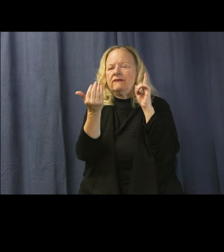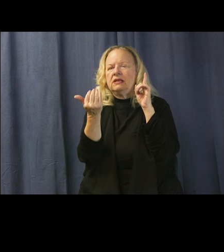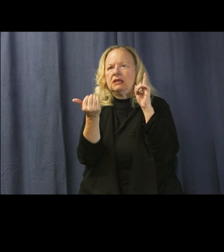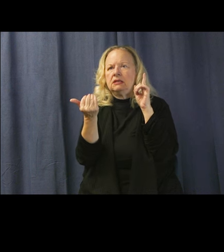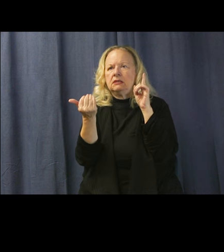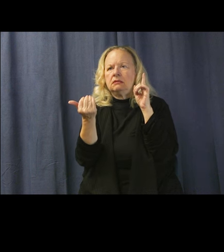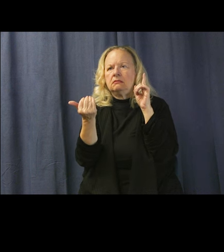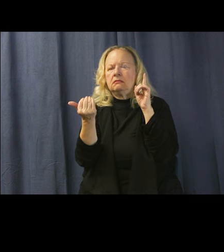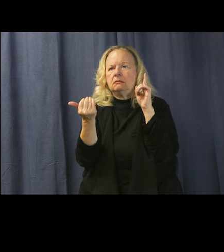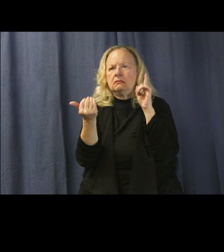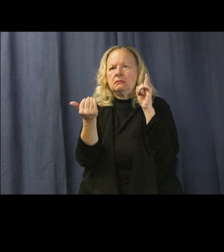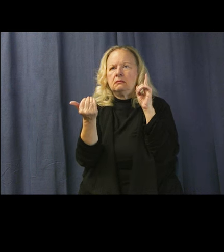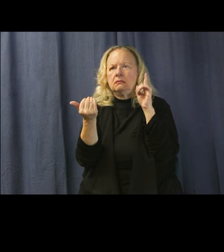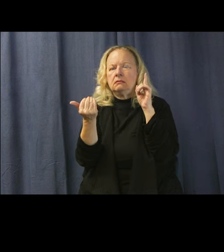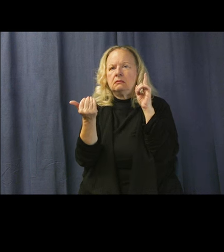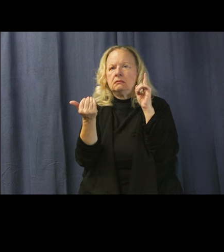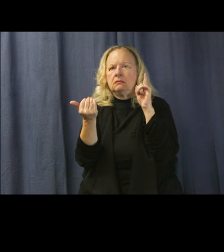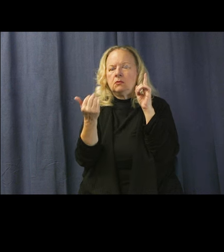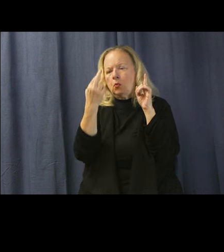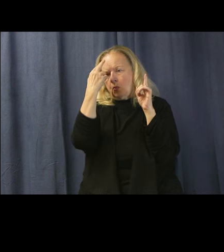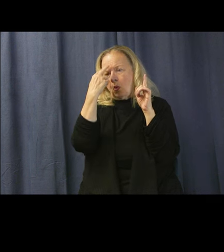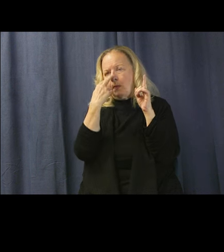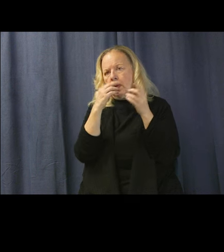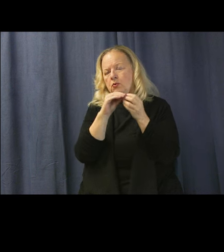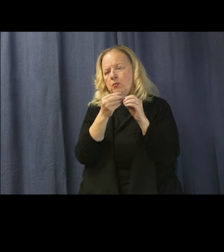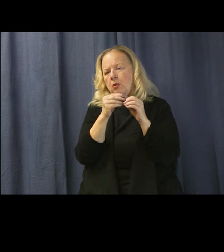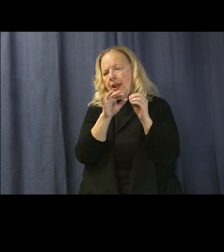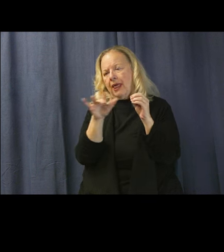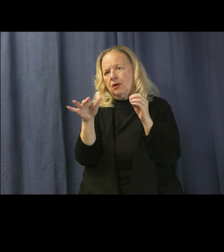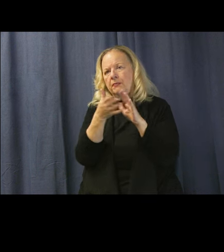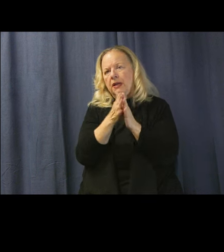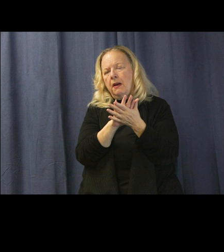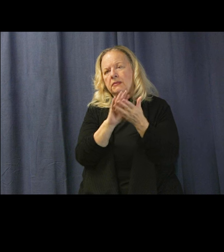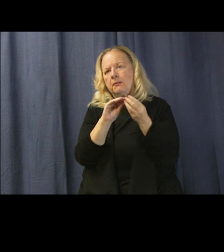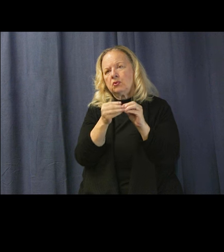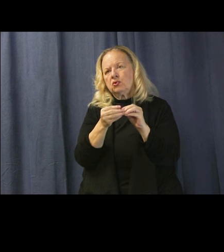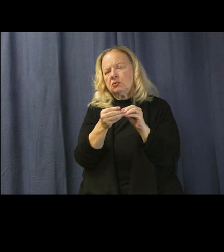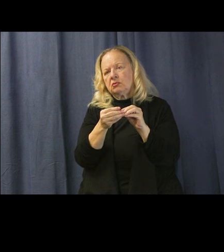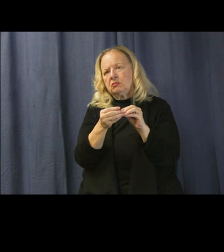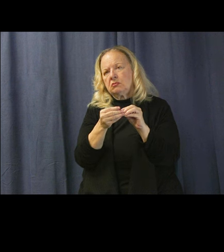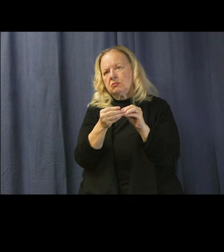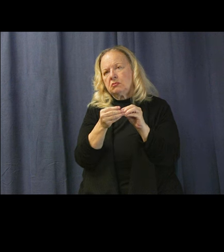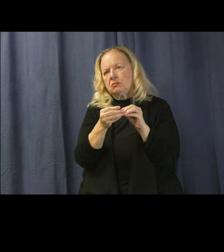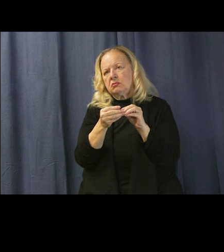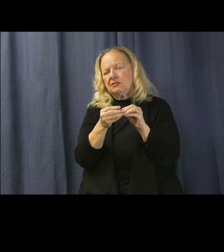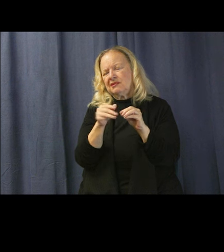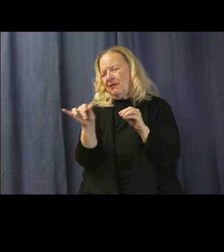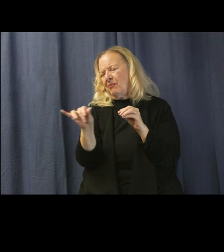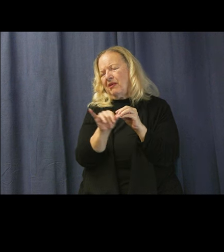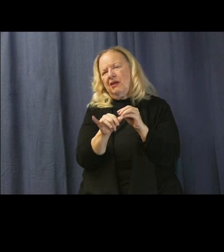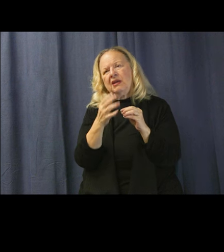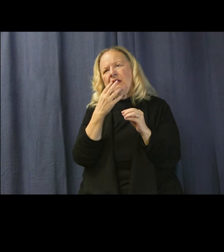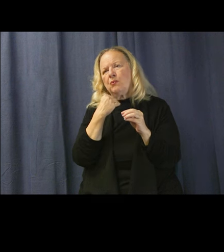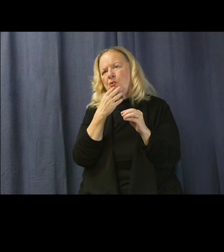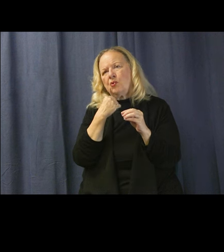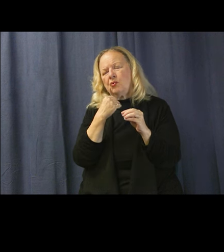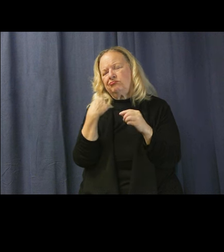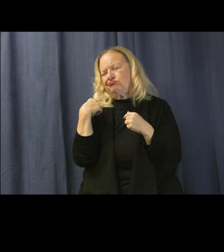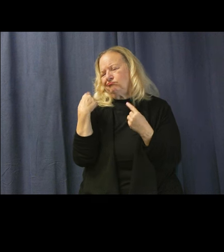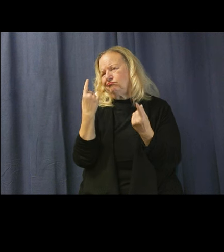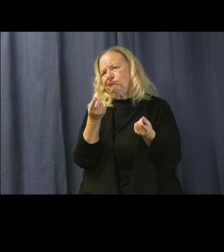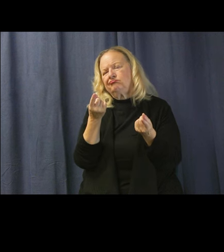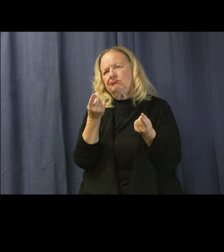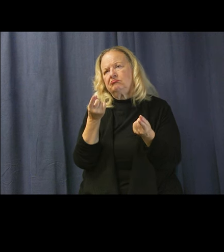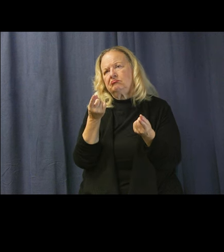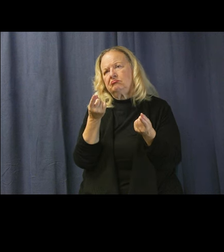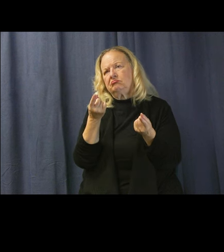15. Okay, Roman numerals, letters, become numbers. It's the same thing in Hebrew. It's always been this